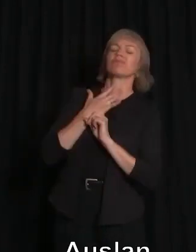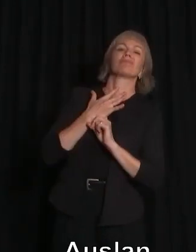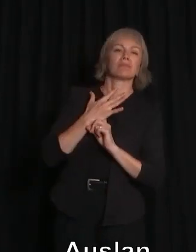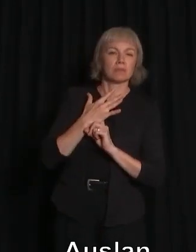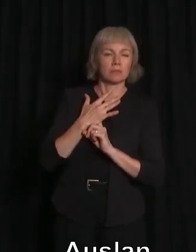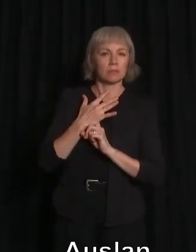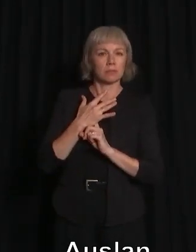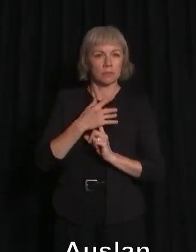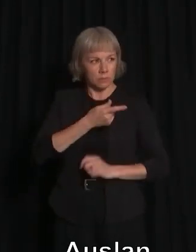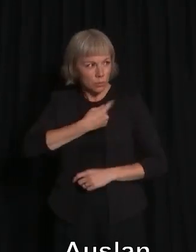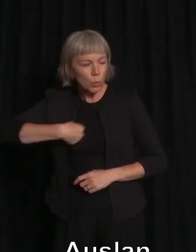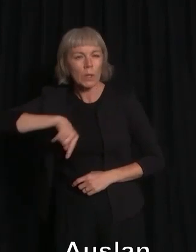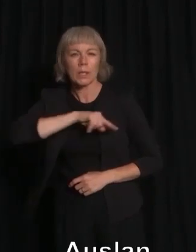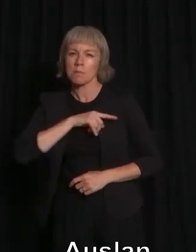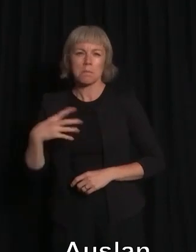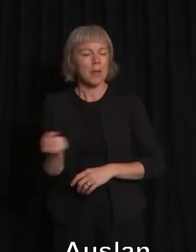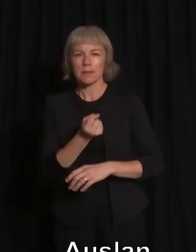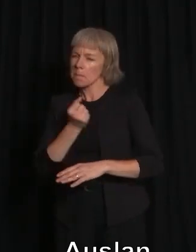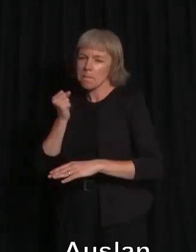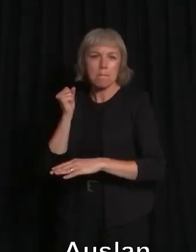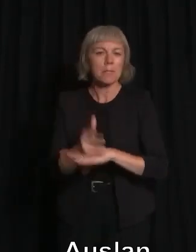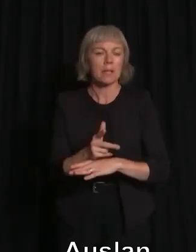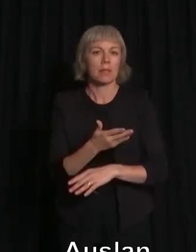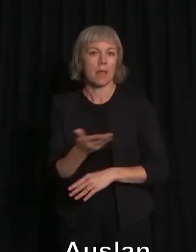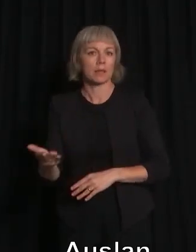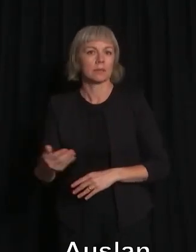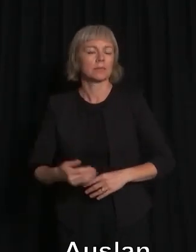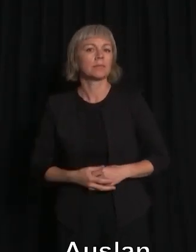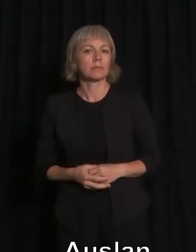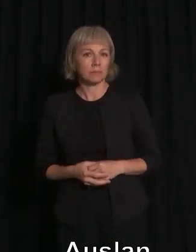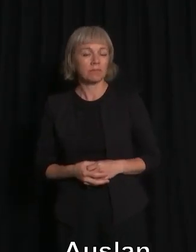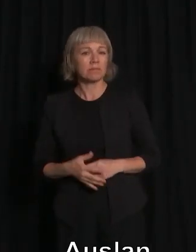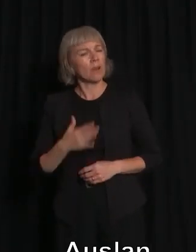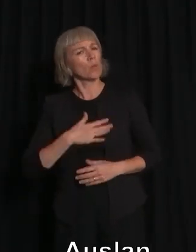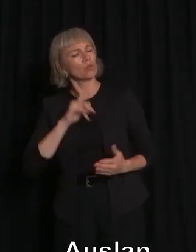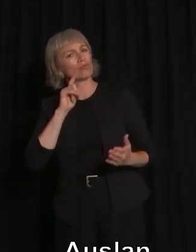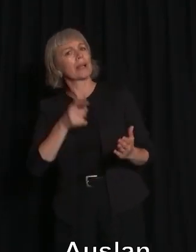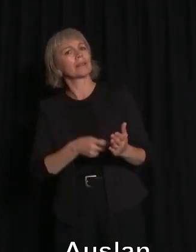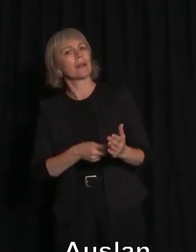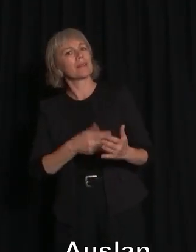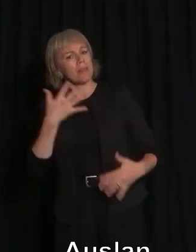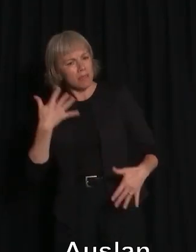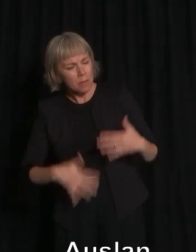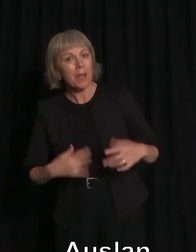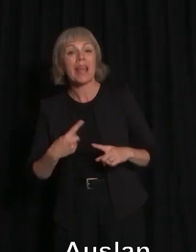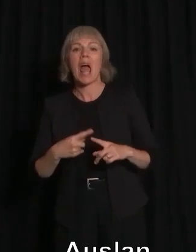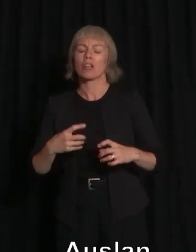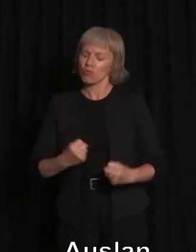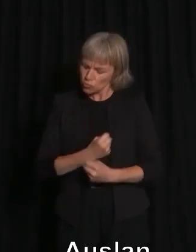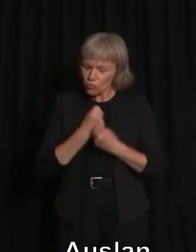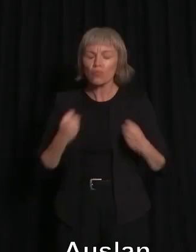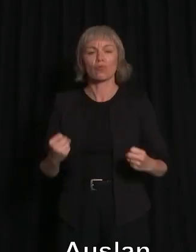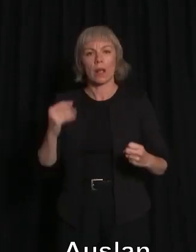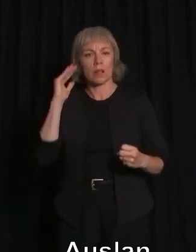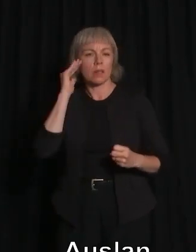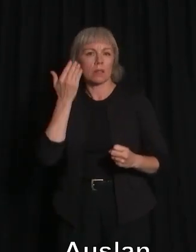is why I wish to recognize the pain and the strength of all survivors